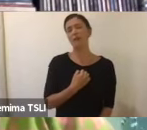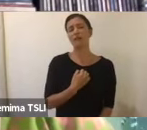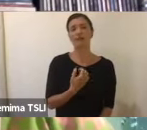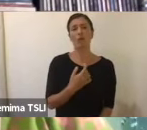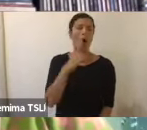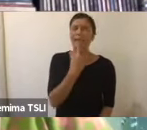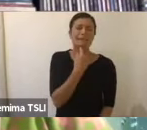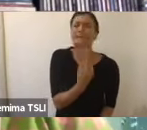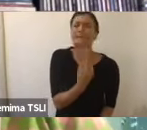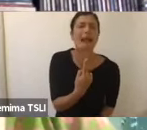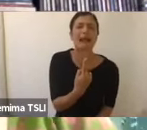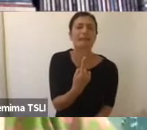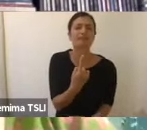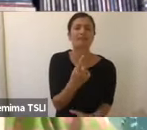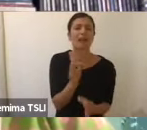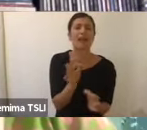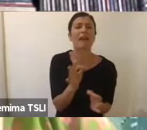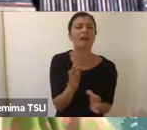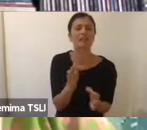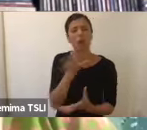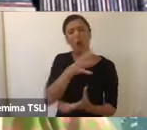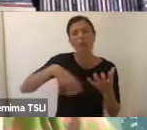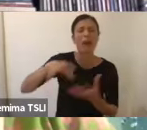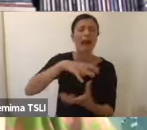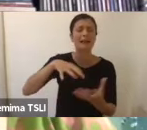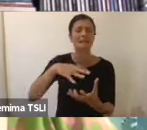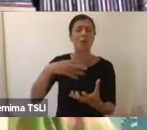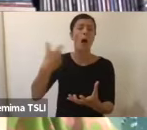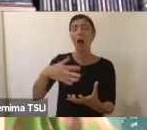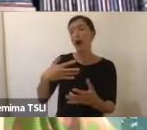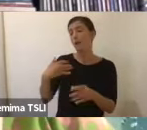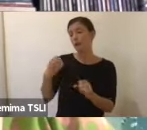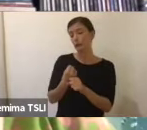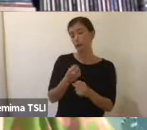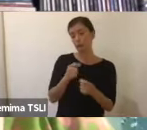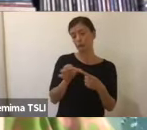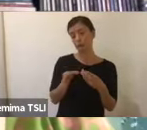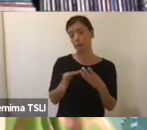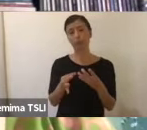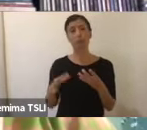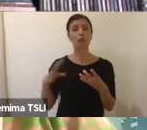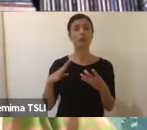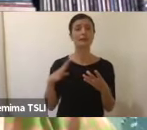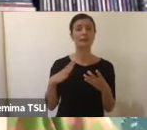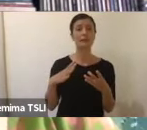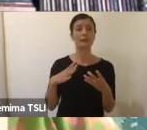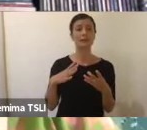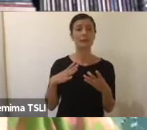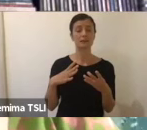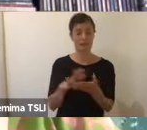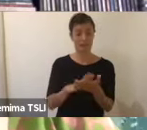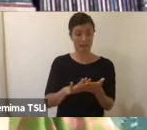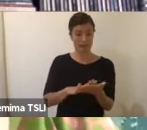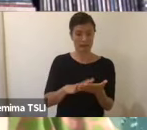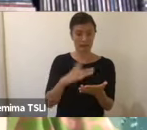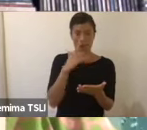complex or I've done my bit already all those kind of things can make us turn away and then the other reason